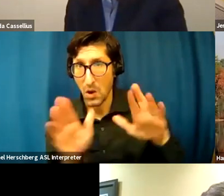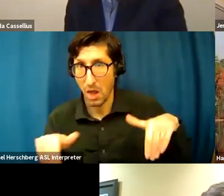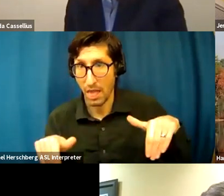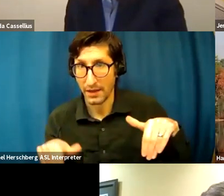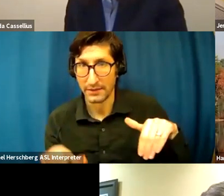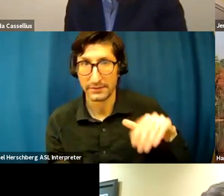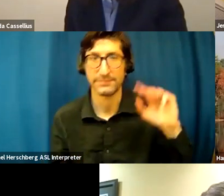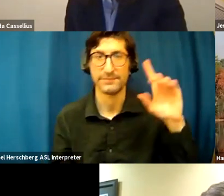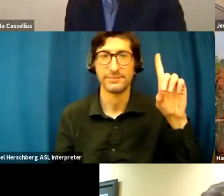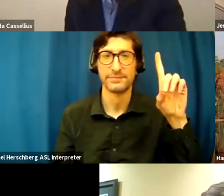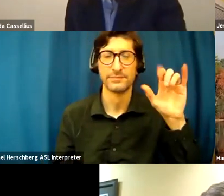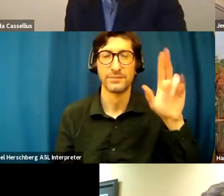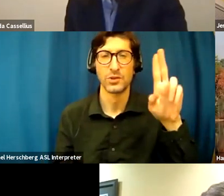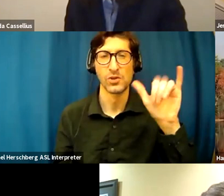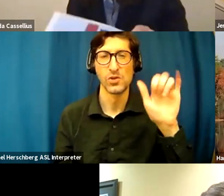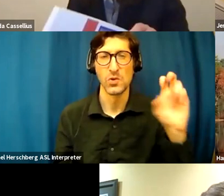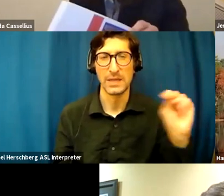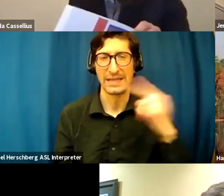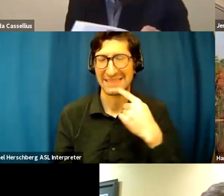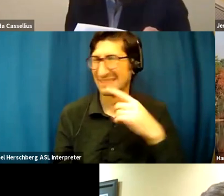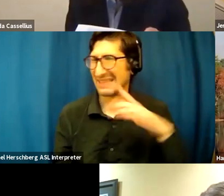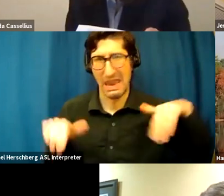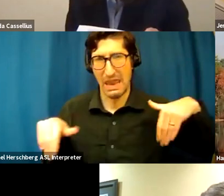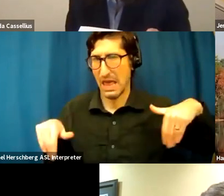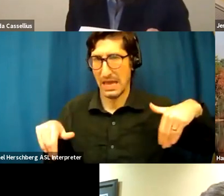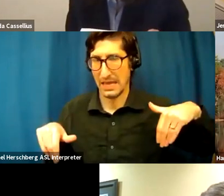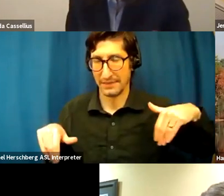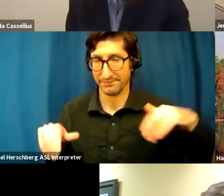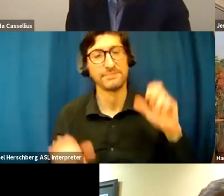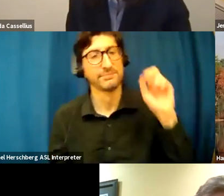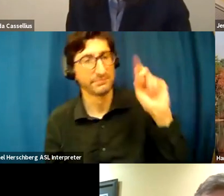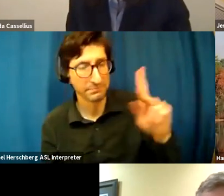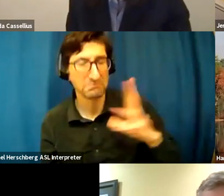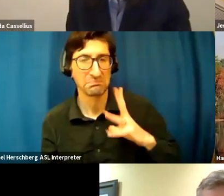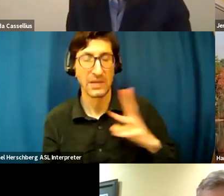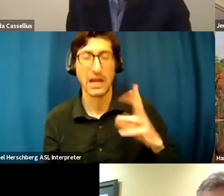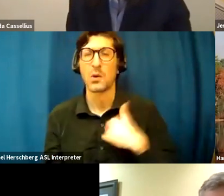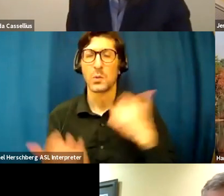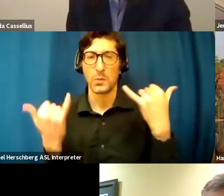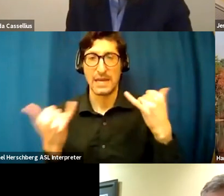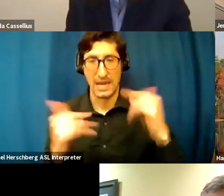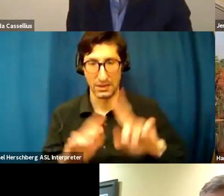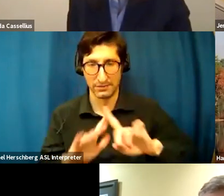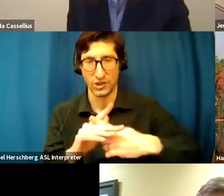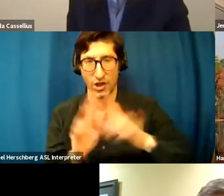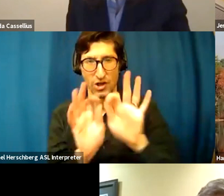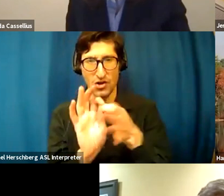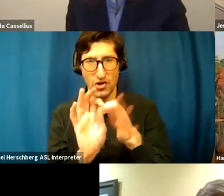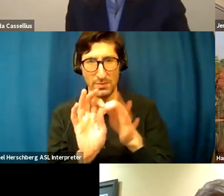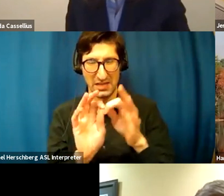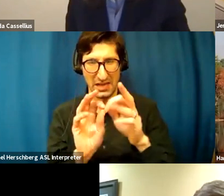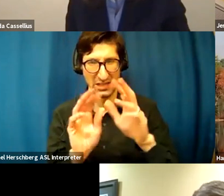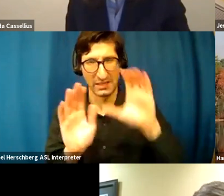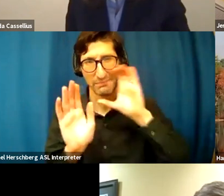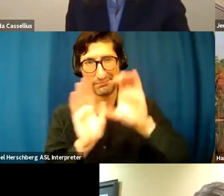Not yet. Okay, thank you. Okay, we will now activate the interpretation icon at the bottom of